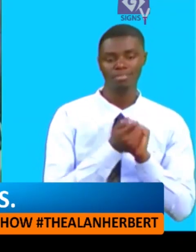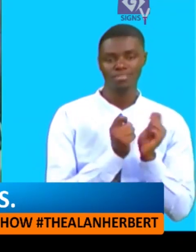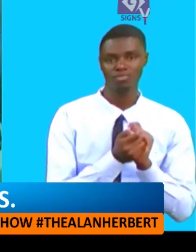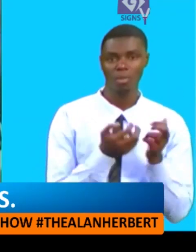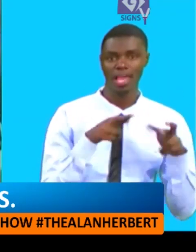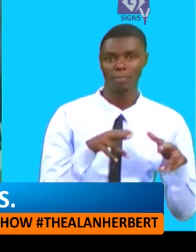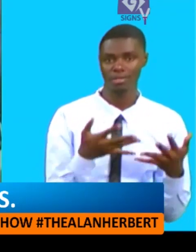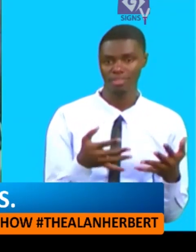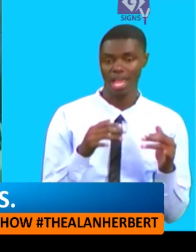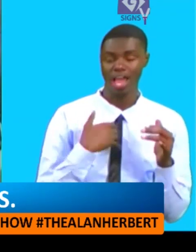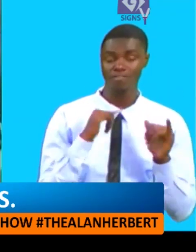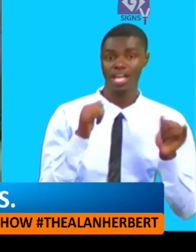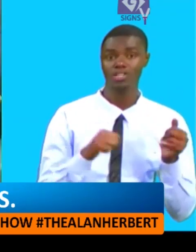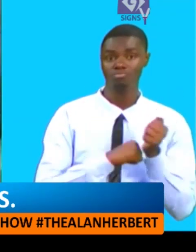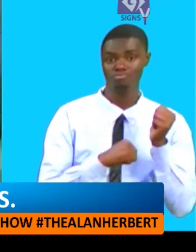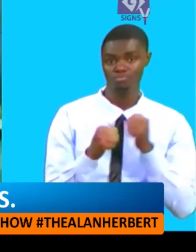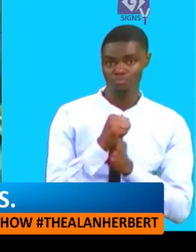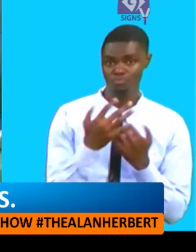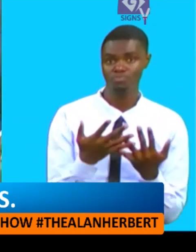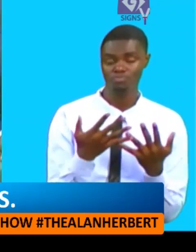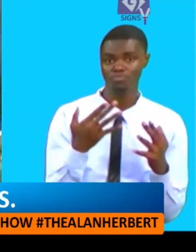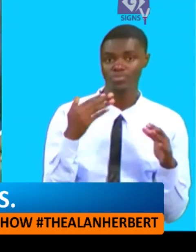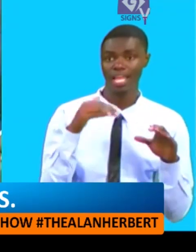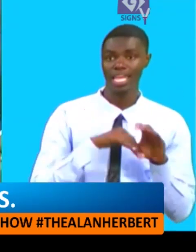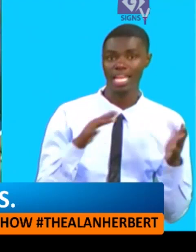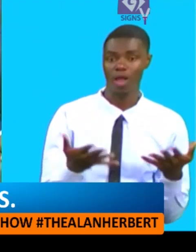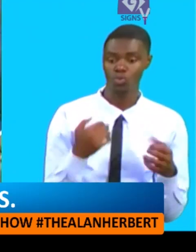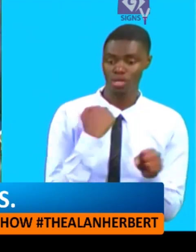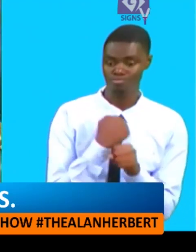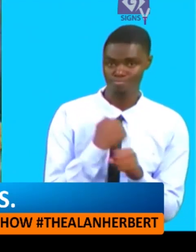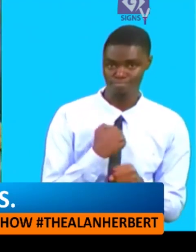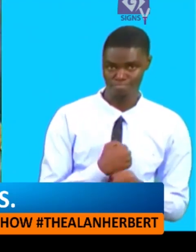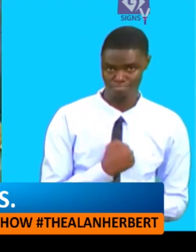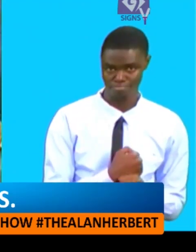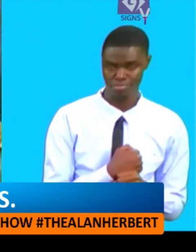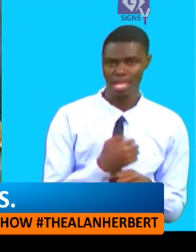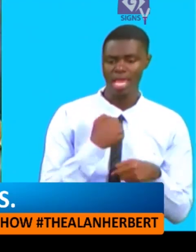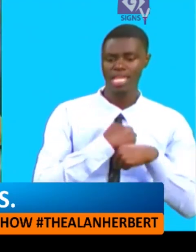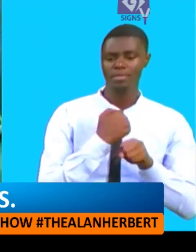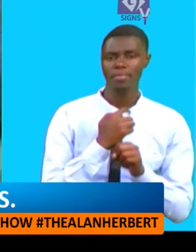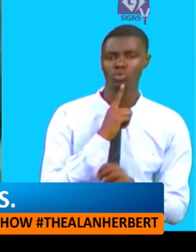was we have a new structure. We changed our structure in terms of how we operate.